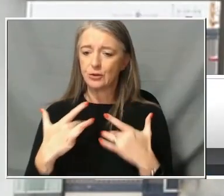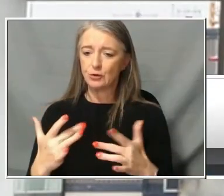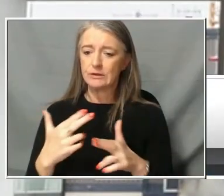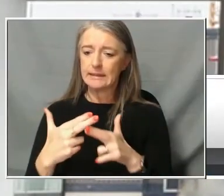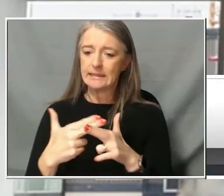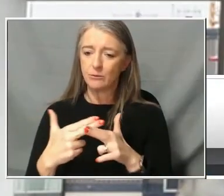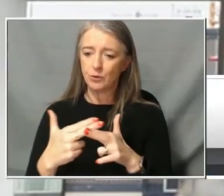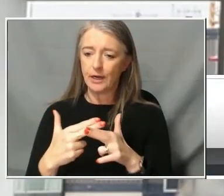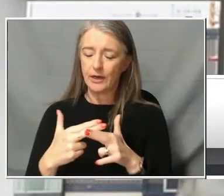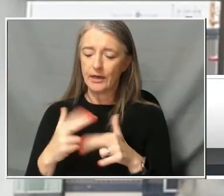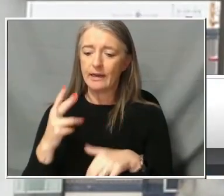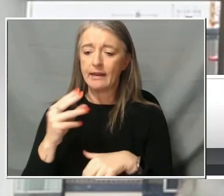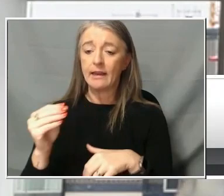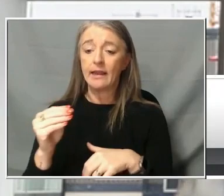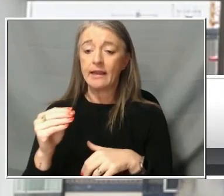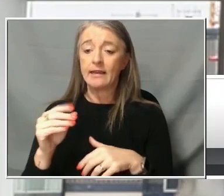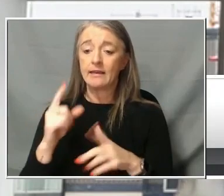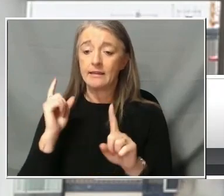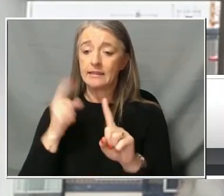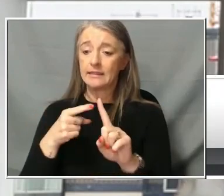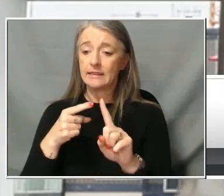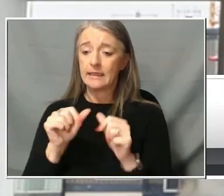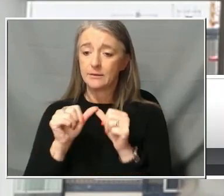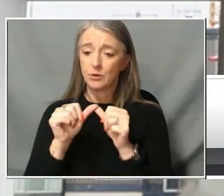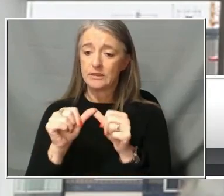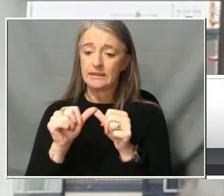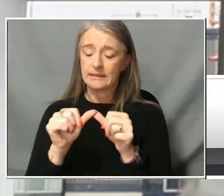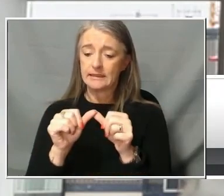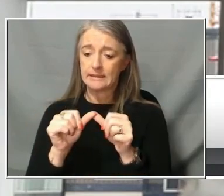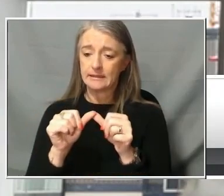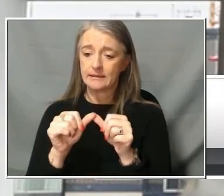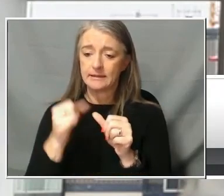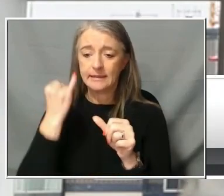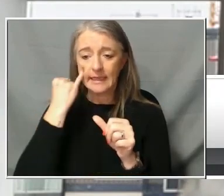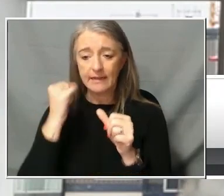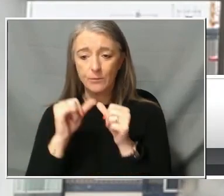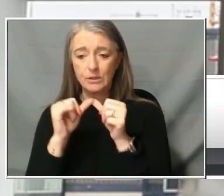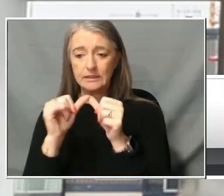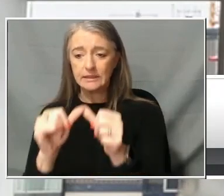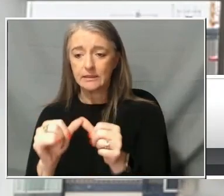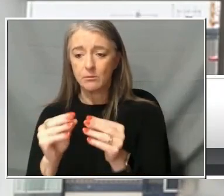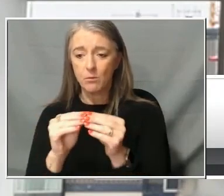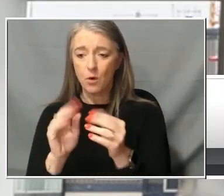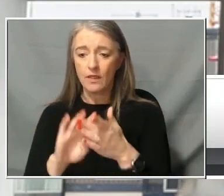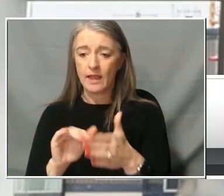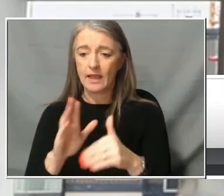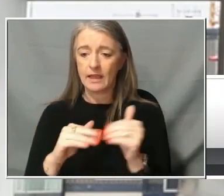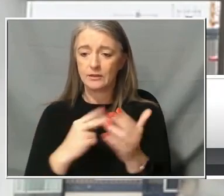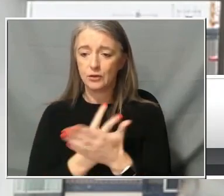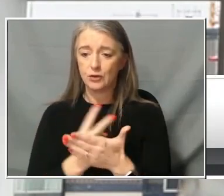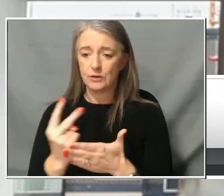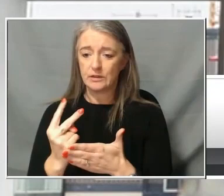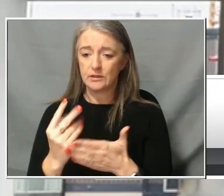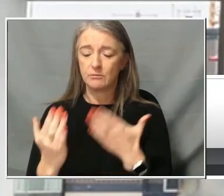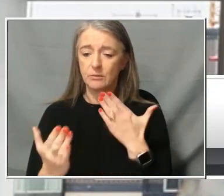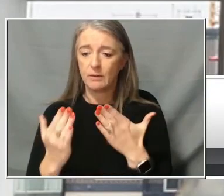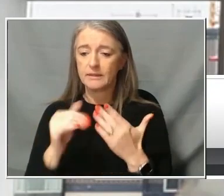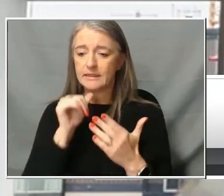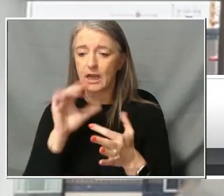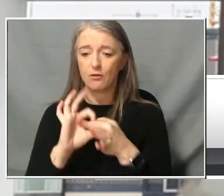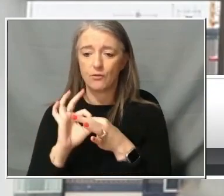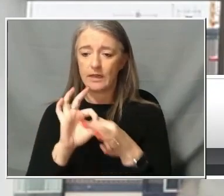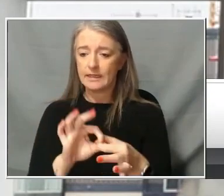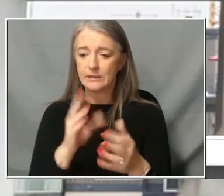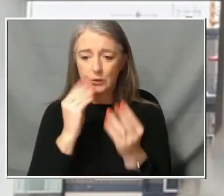and the key is persistence. If they persist more than 2 weeks, then it's probably not something related to